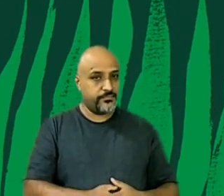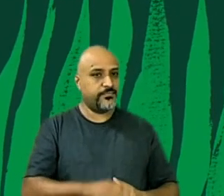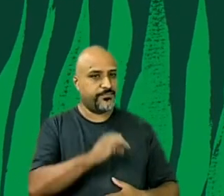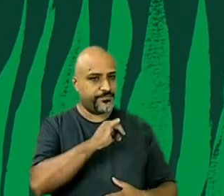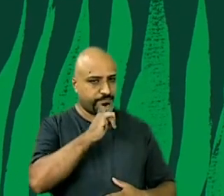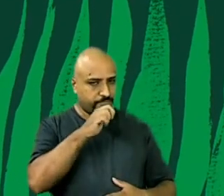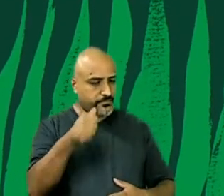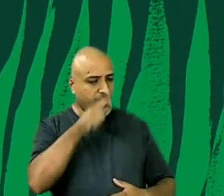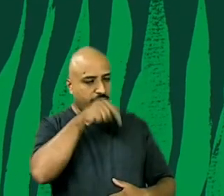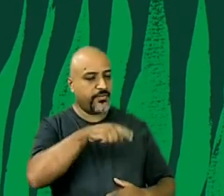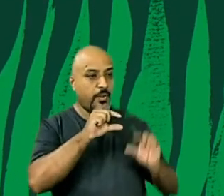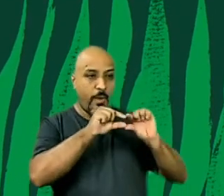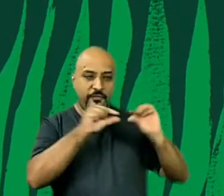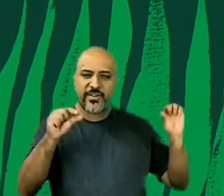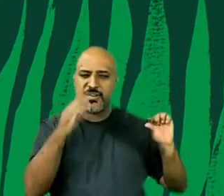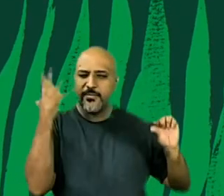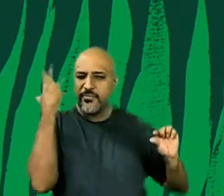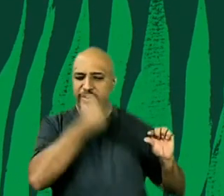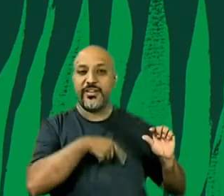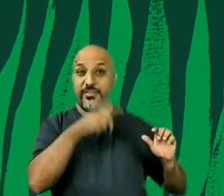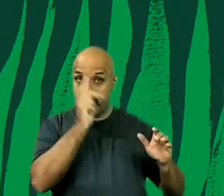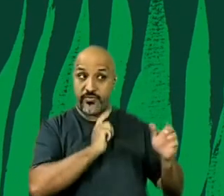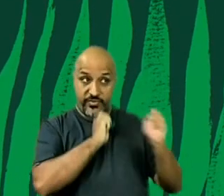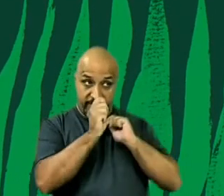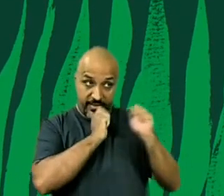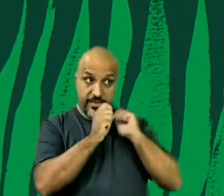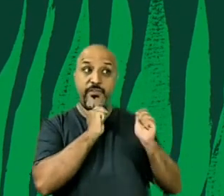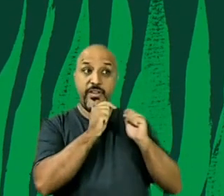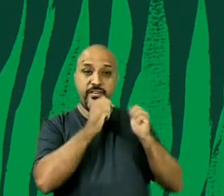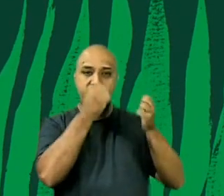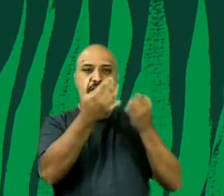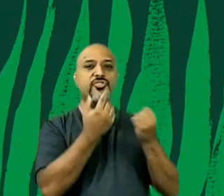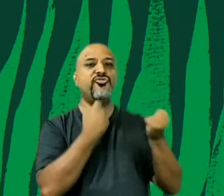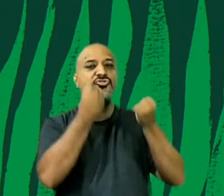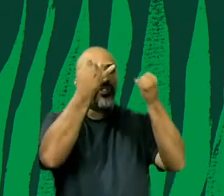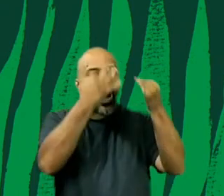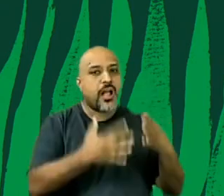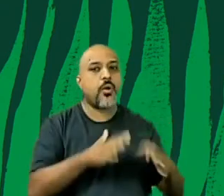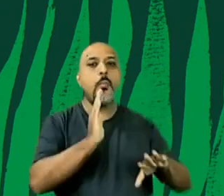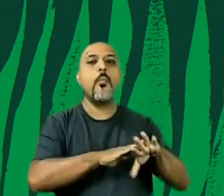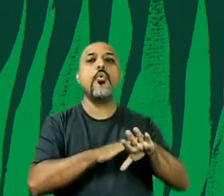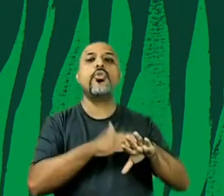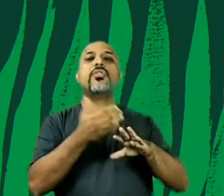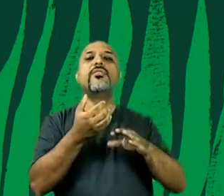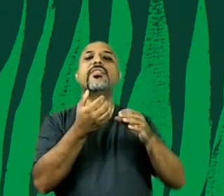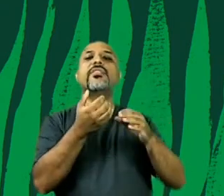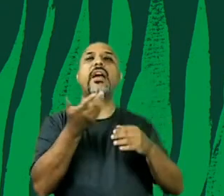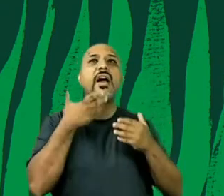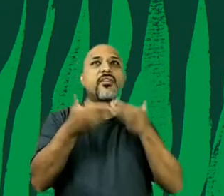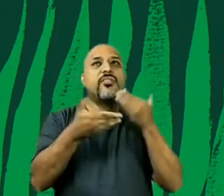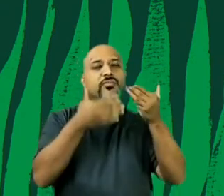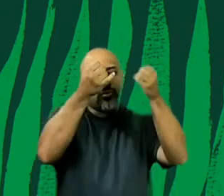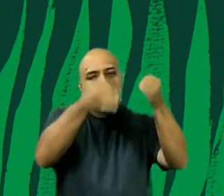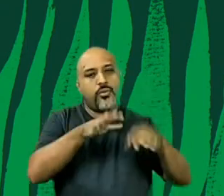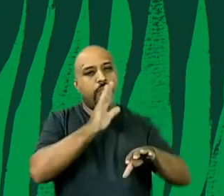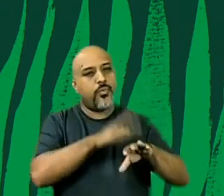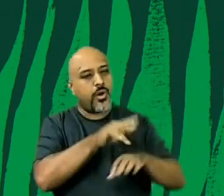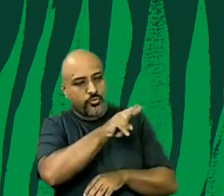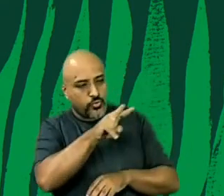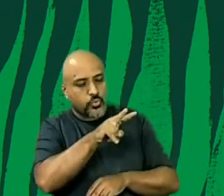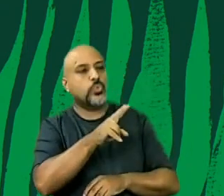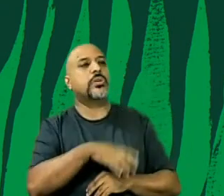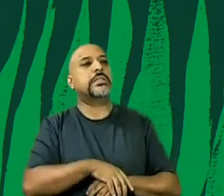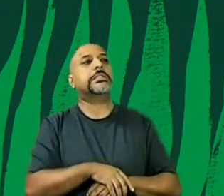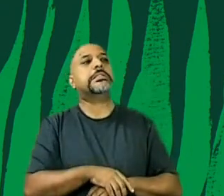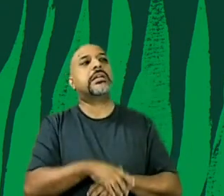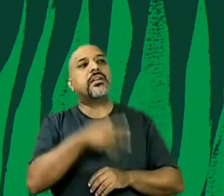Conceição, you have a beautiful phrase when you're saying in an interview, it talks about what you're talking, Allison